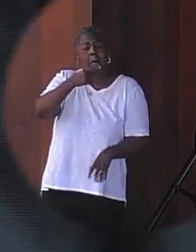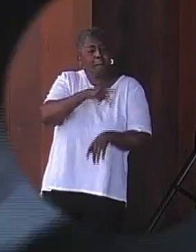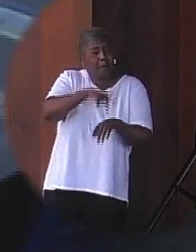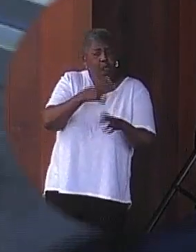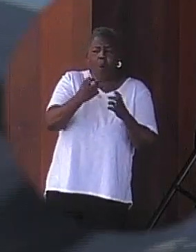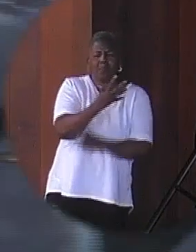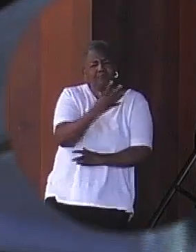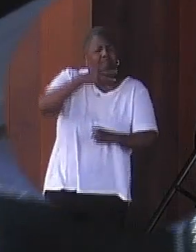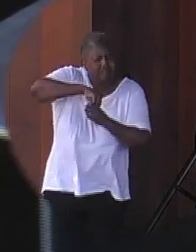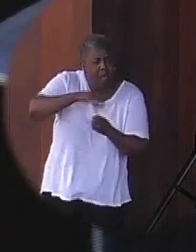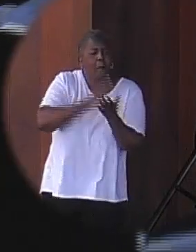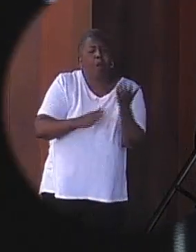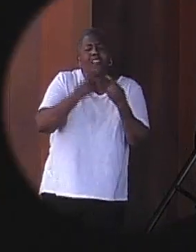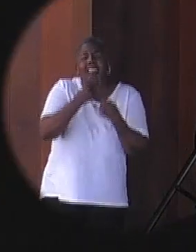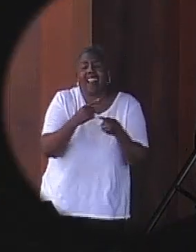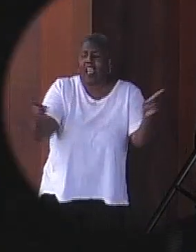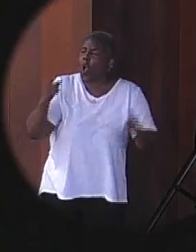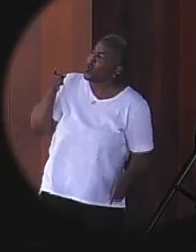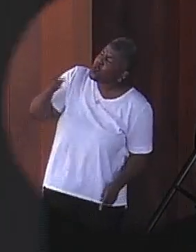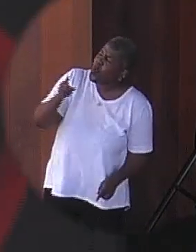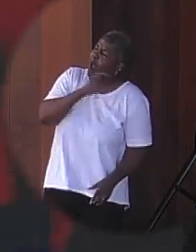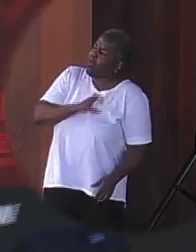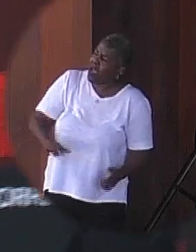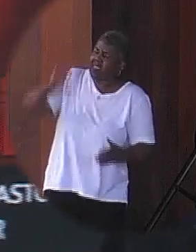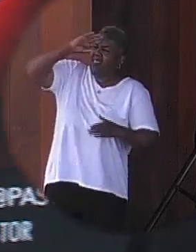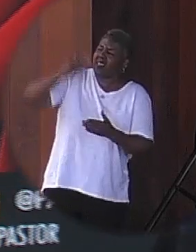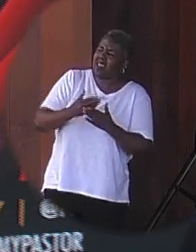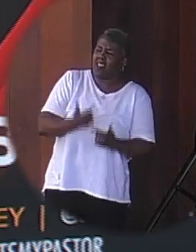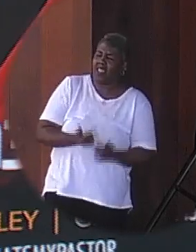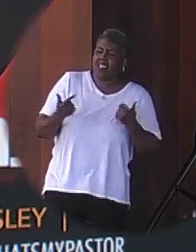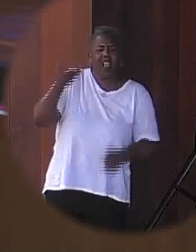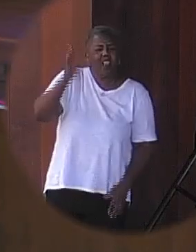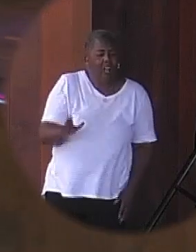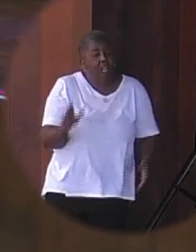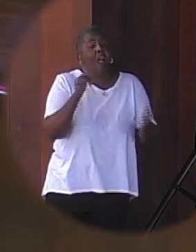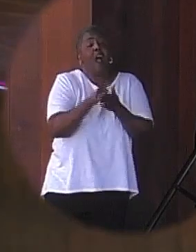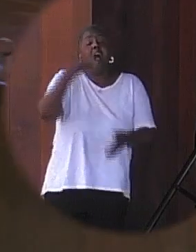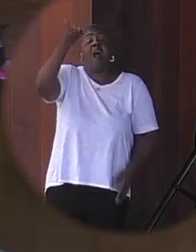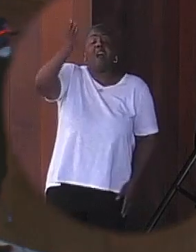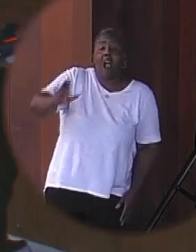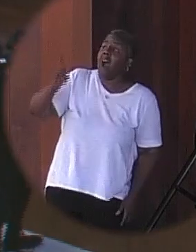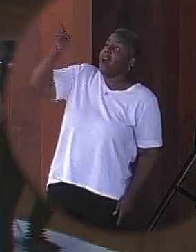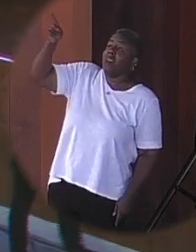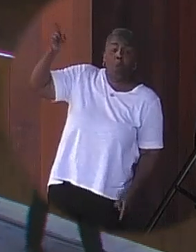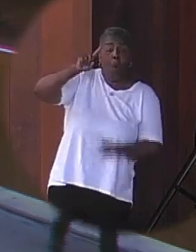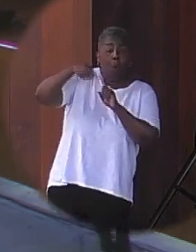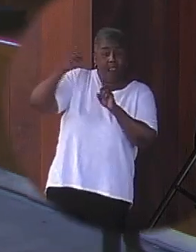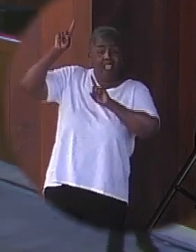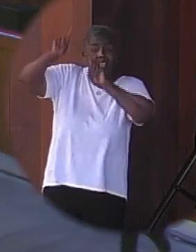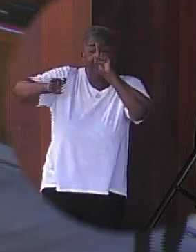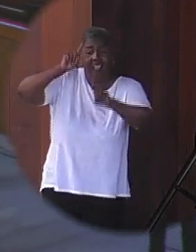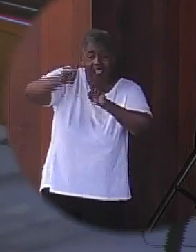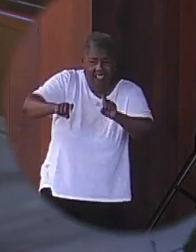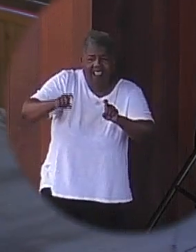be part of declaring, thou art the Christ, the Son of the living God. God's questions